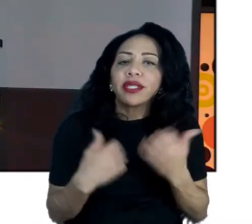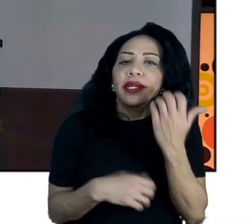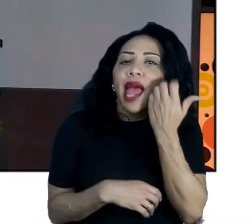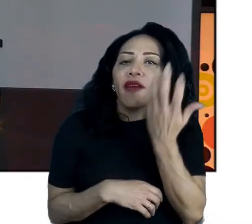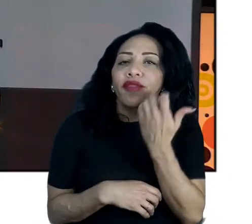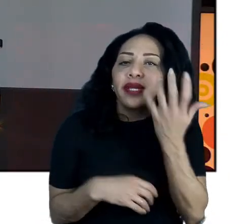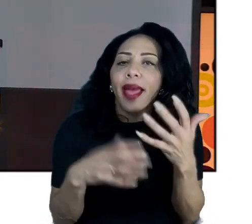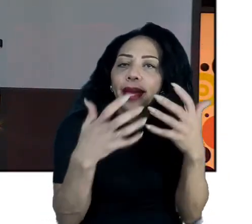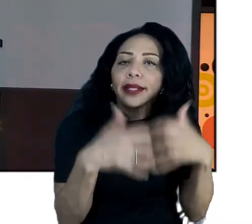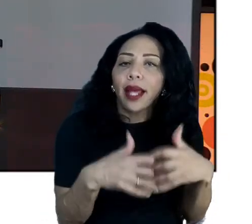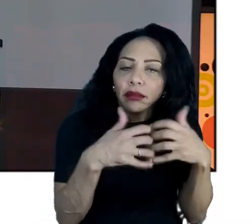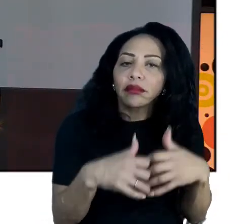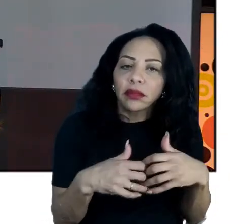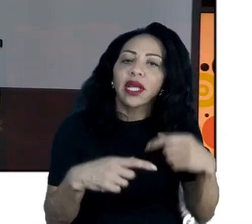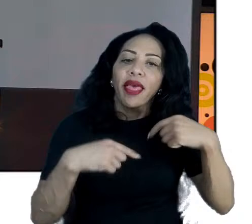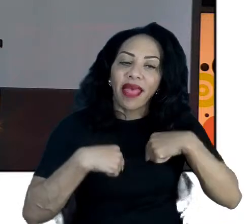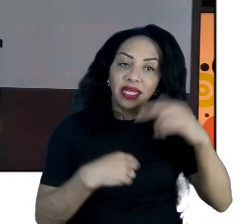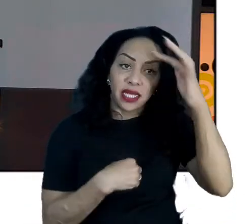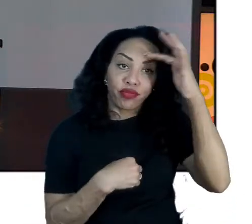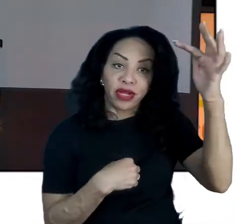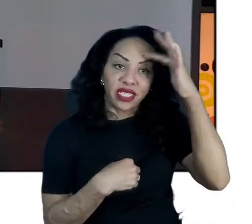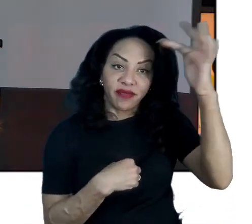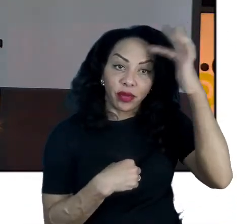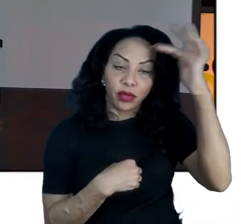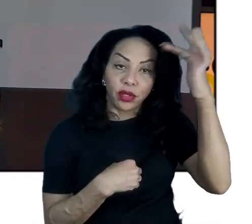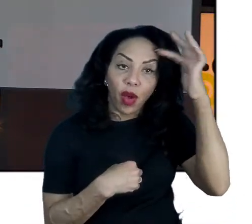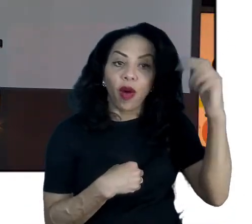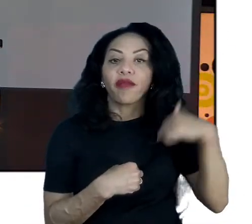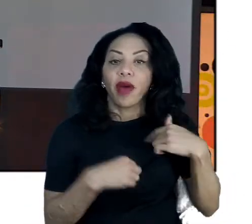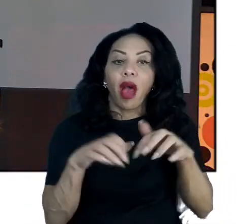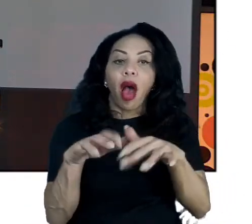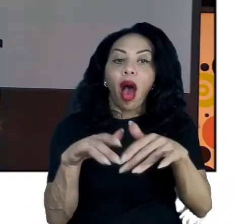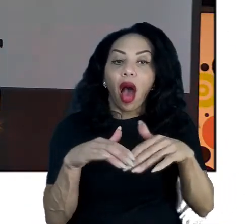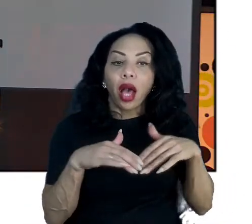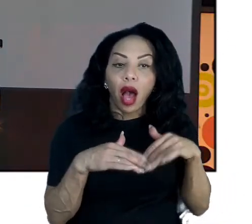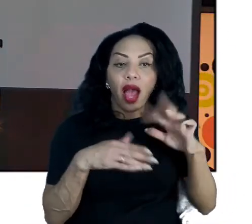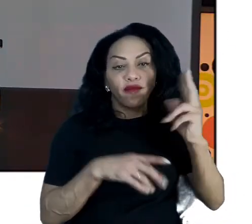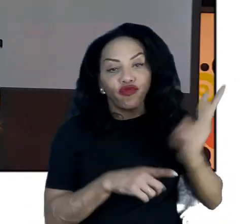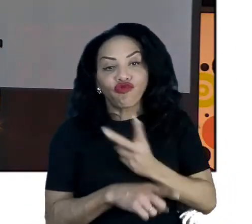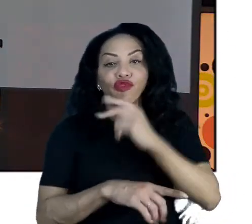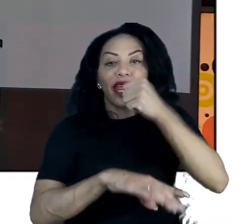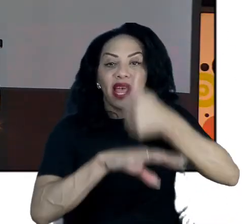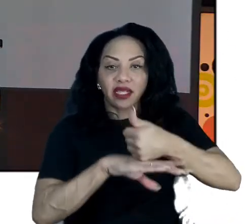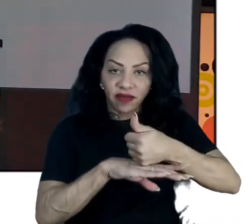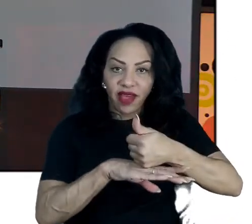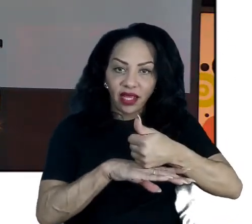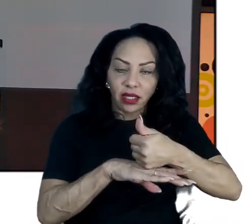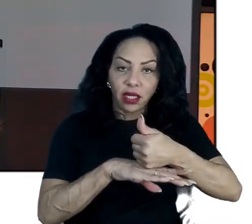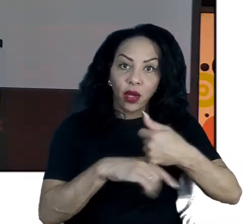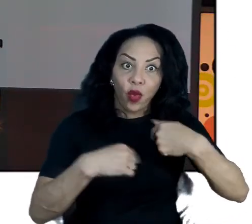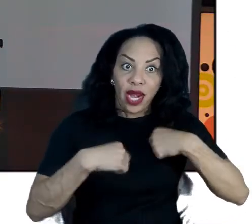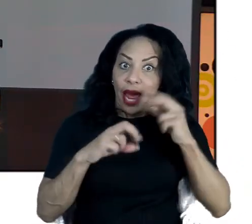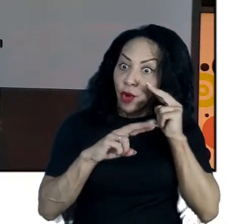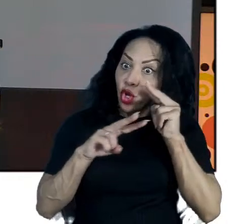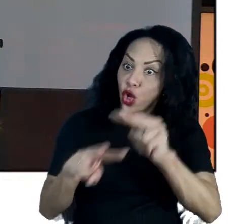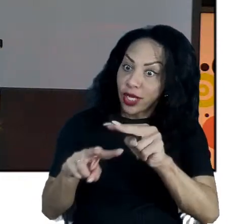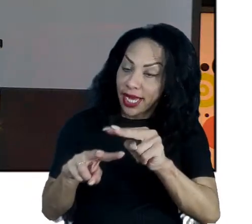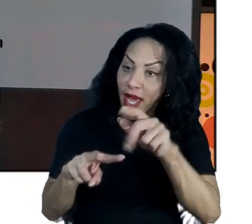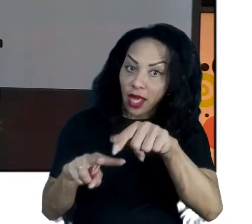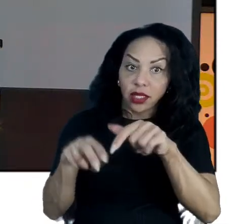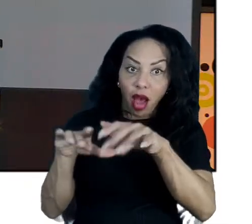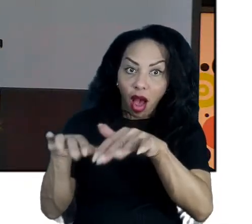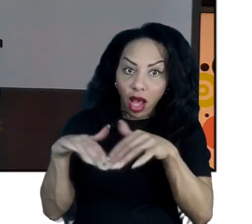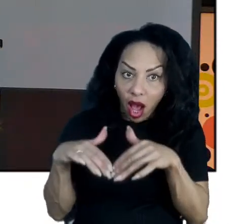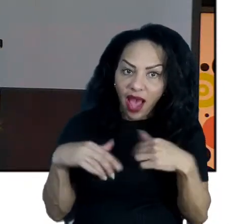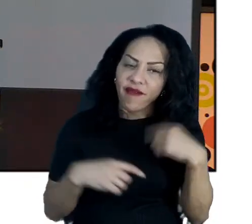of archival reactivation that I'm bringing to archives when I'm looking at paper-based archives.